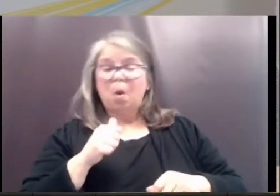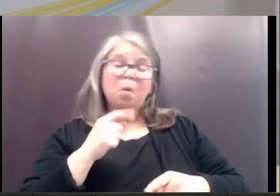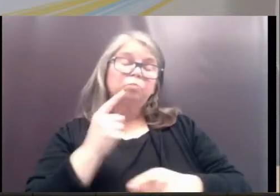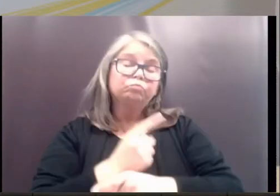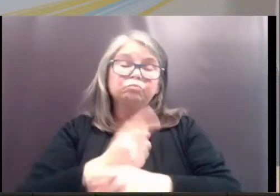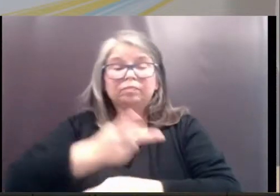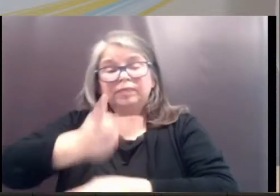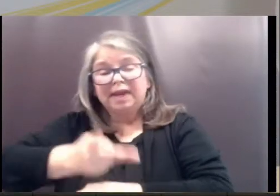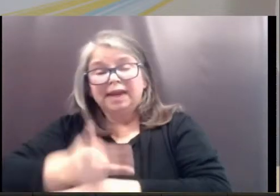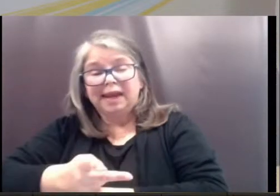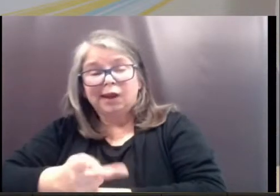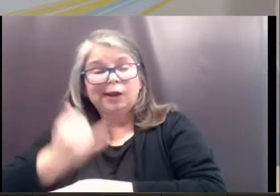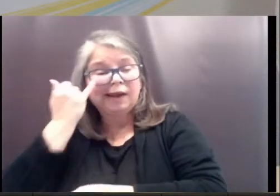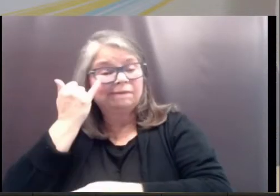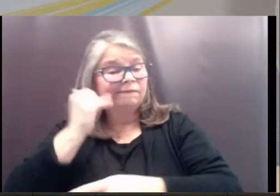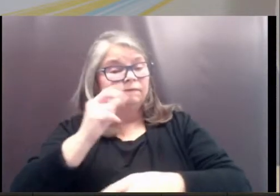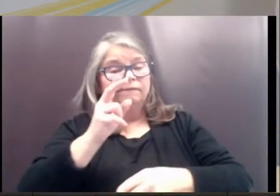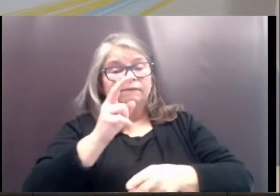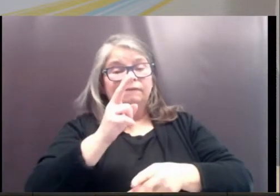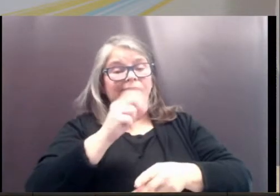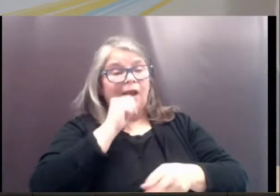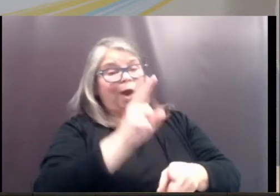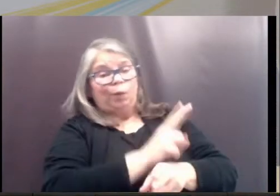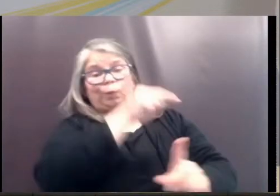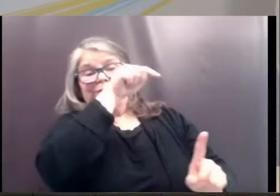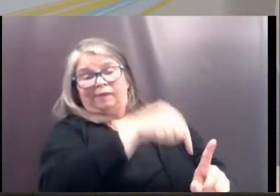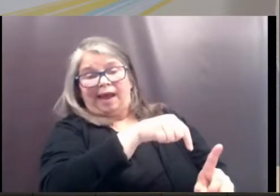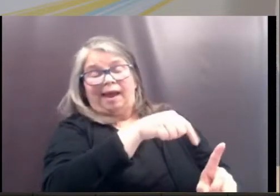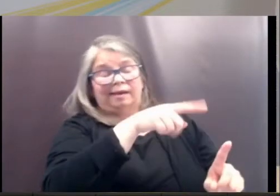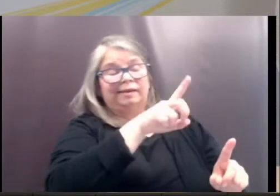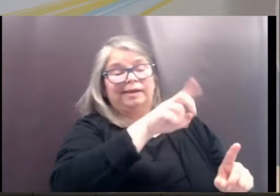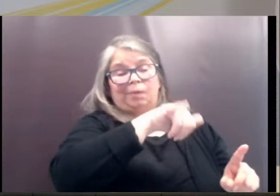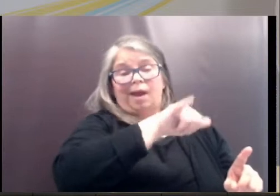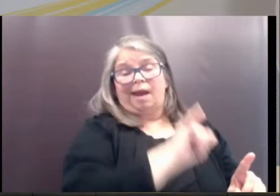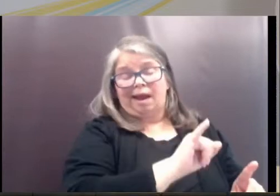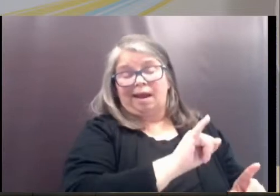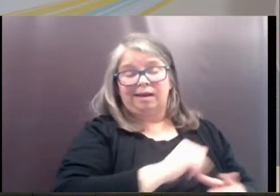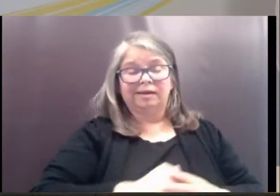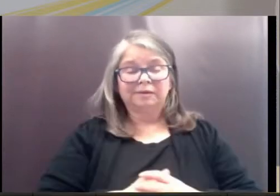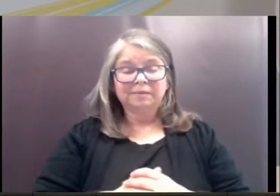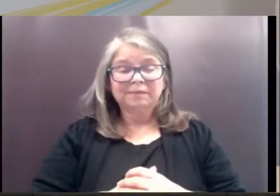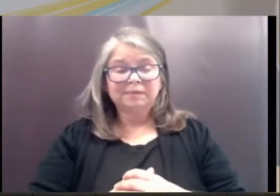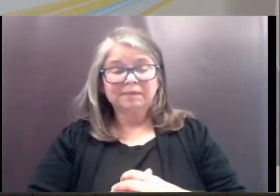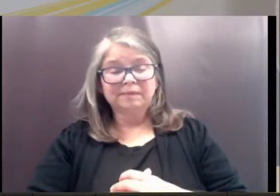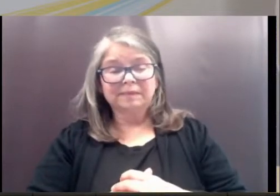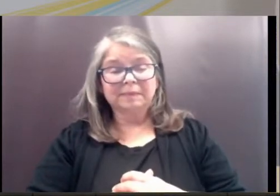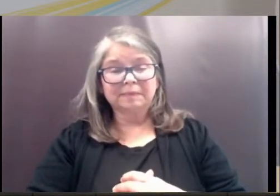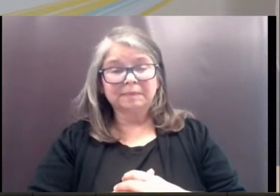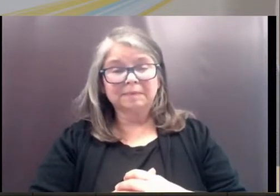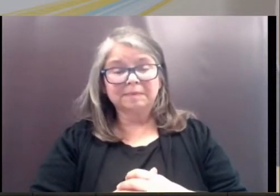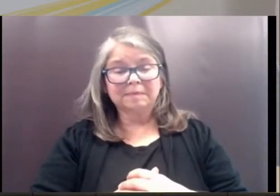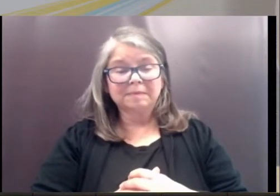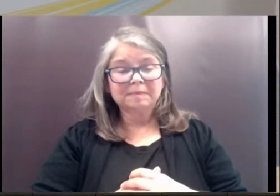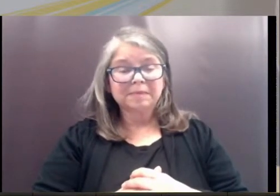Hi, Rachel. So we actually have had conversations about what we call these point-of-care